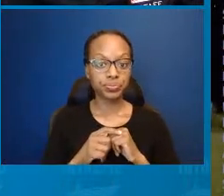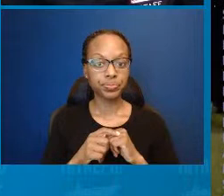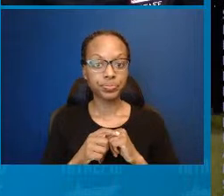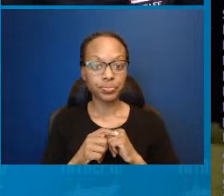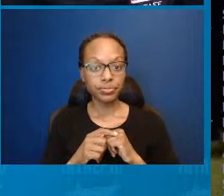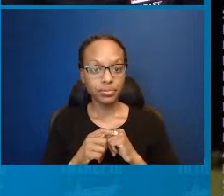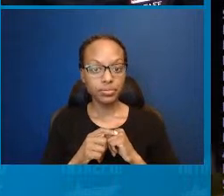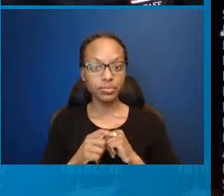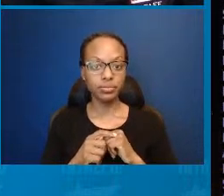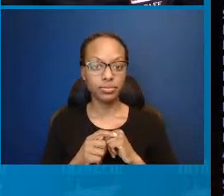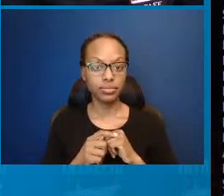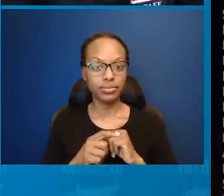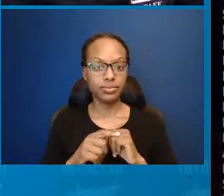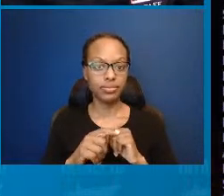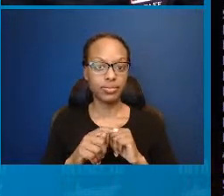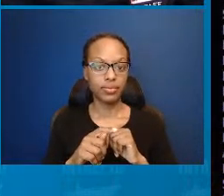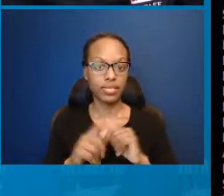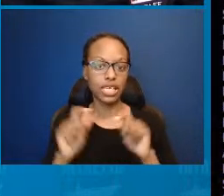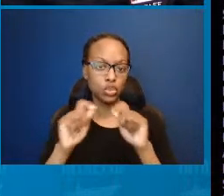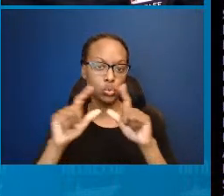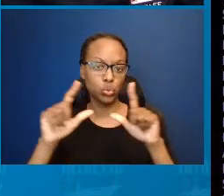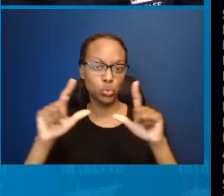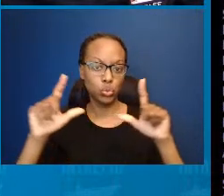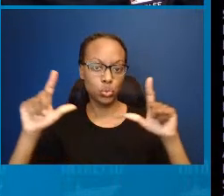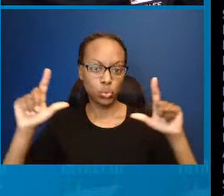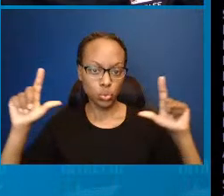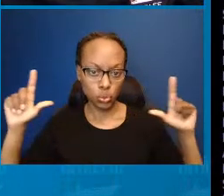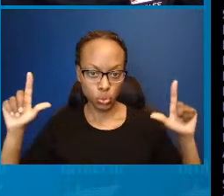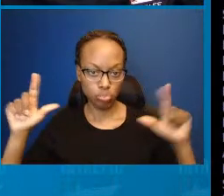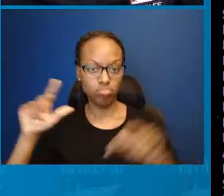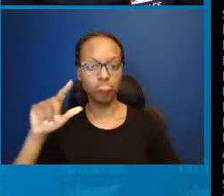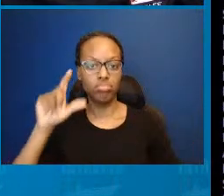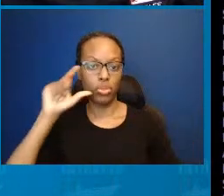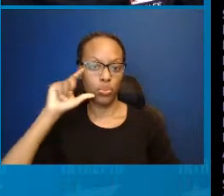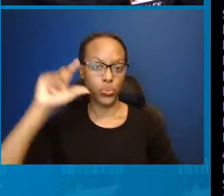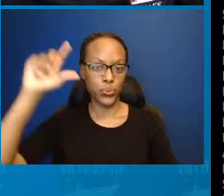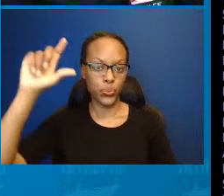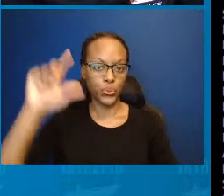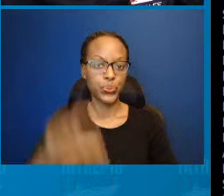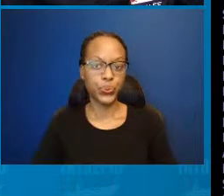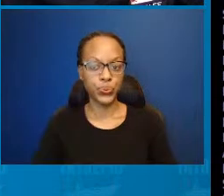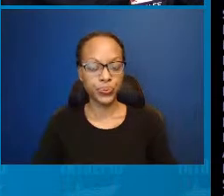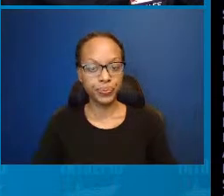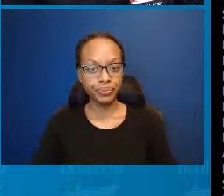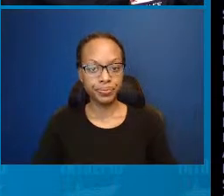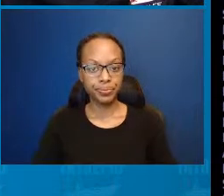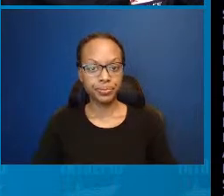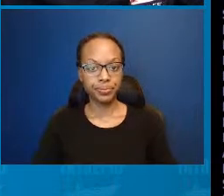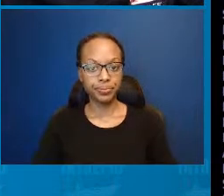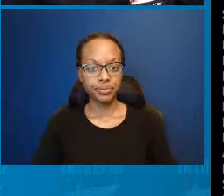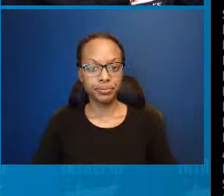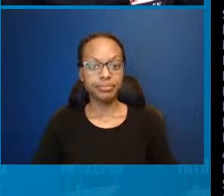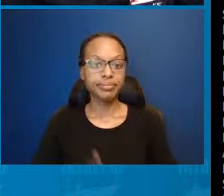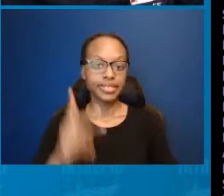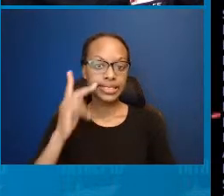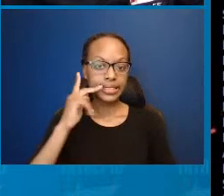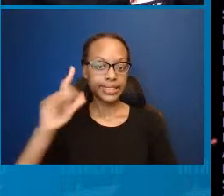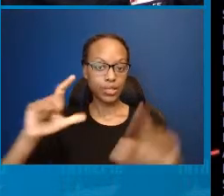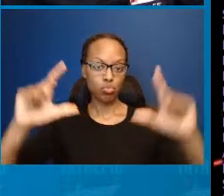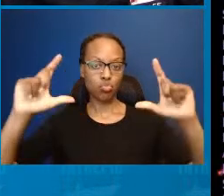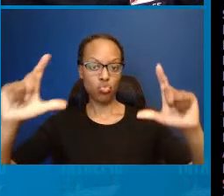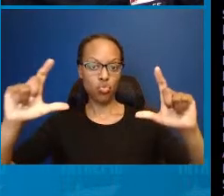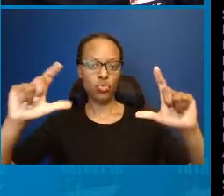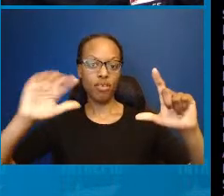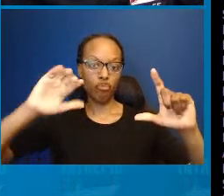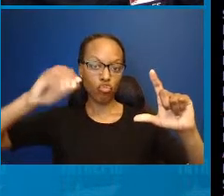You just double click on the moon and then you can zoom into it to check it out. So we can see the moon here with its craters, right? We can see